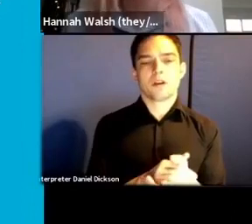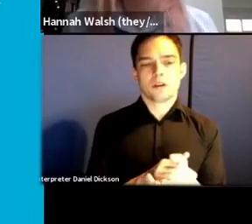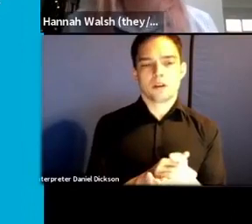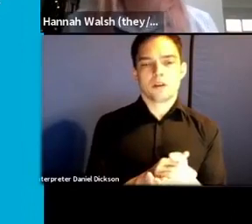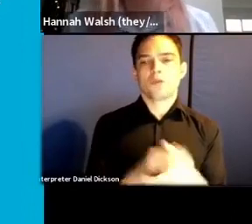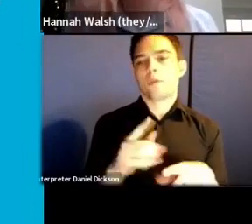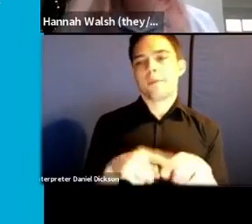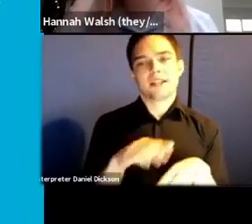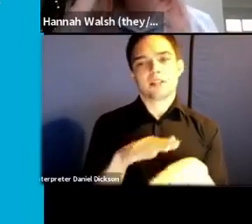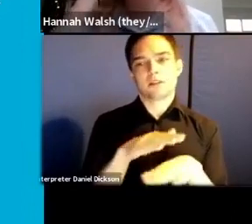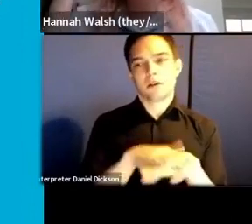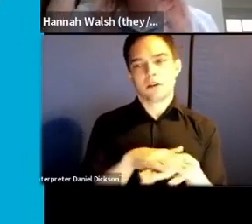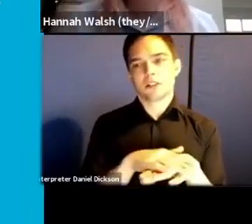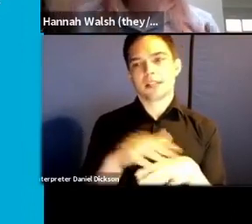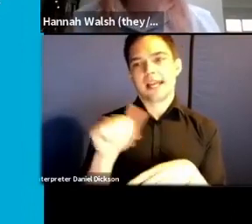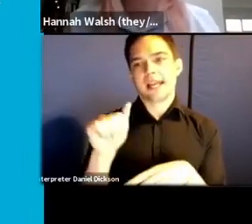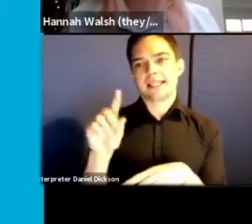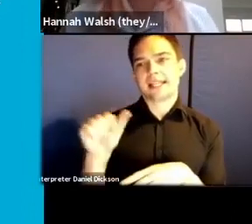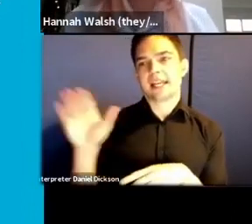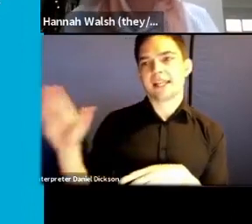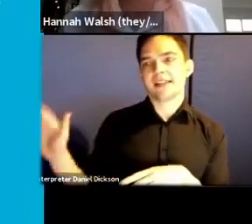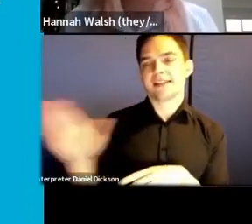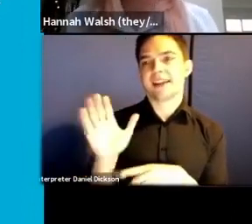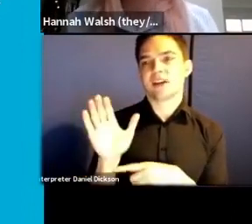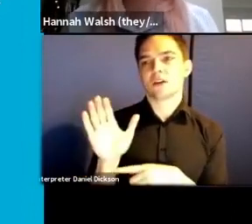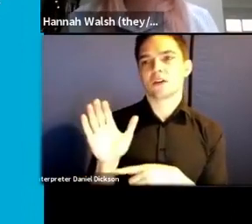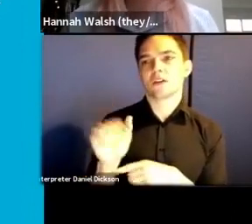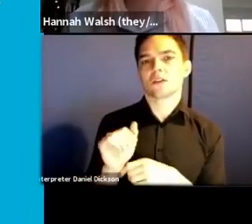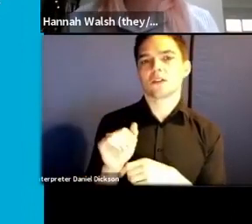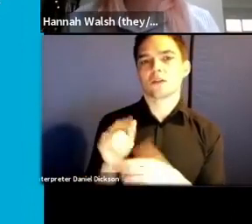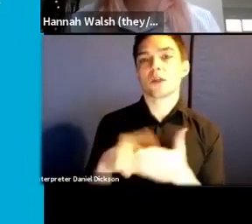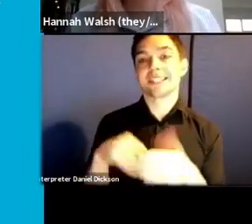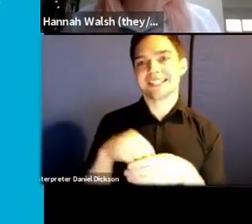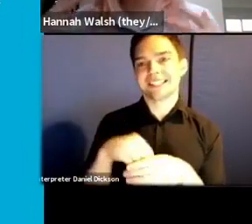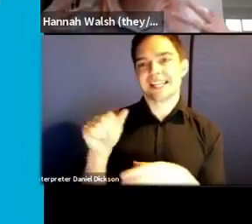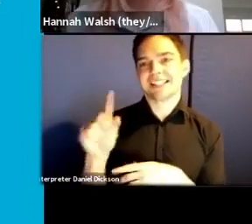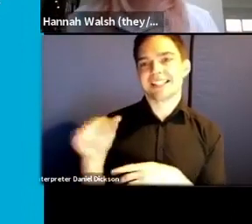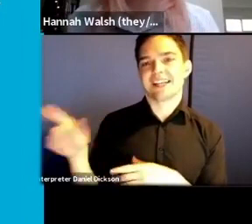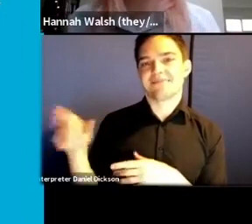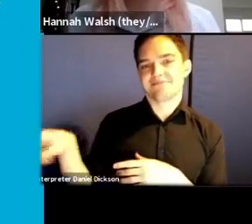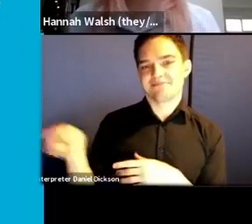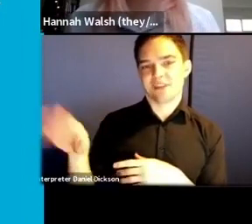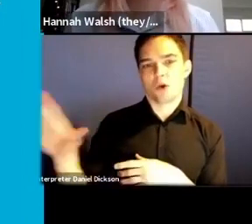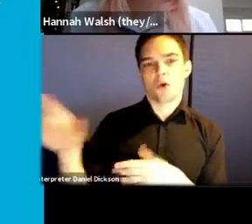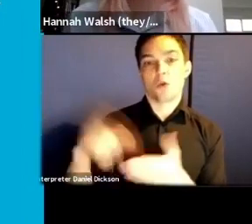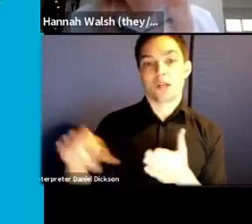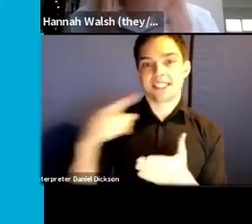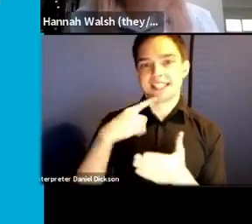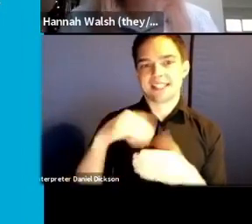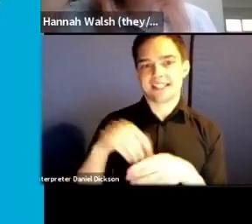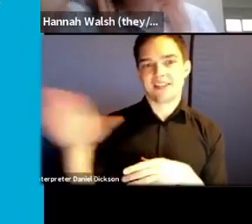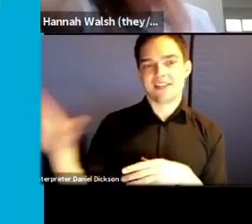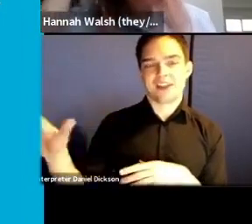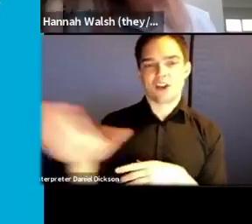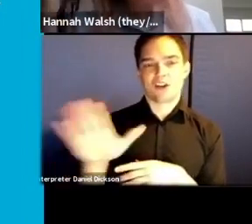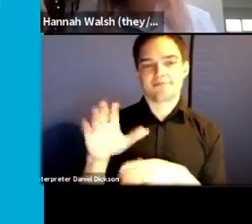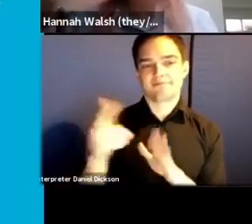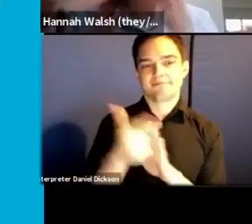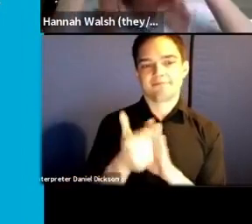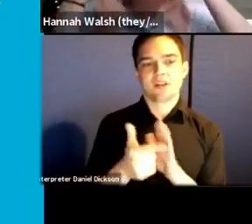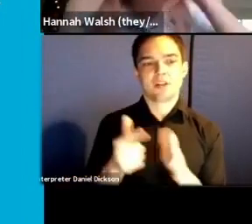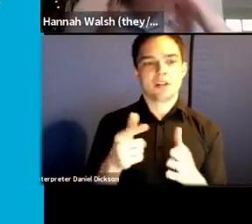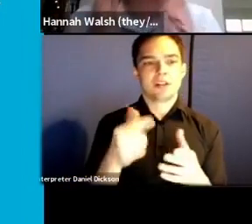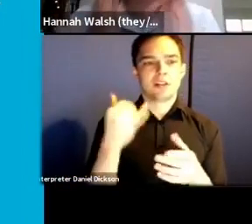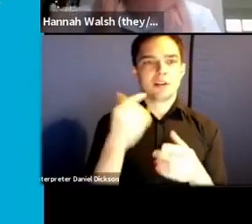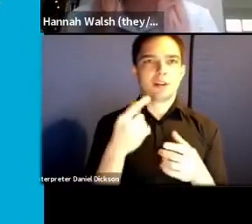all this off of what the ADA is in the ADA and what it says and how it kind of works when we're not in a pandemic,